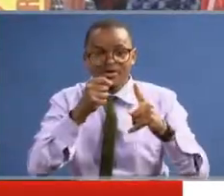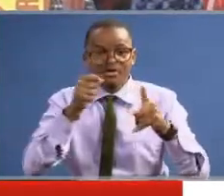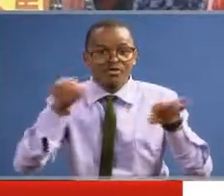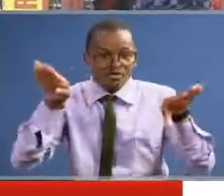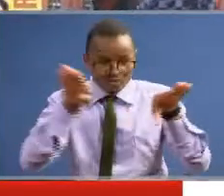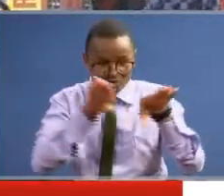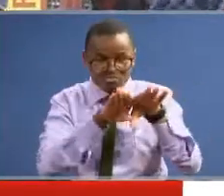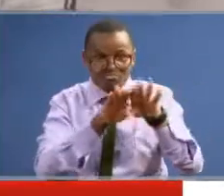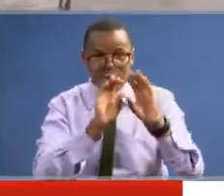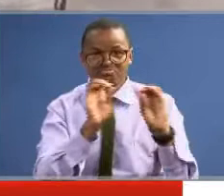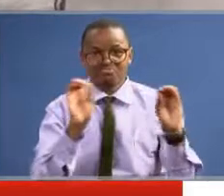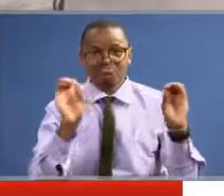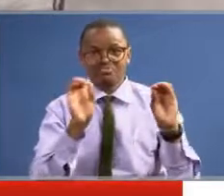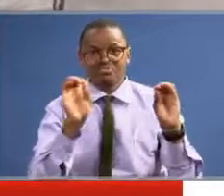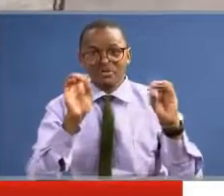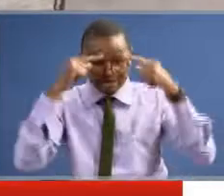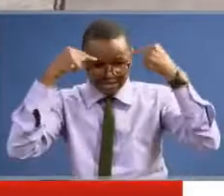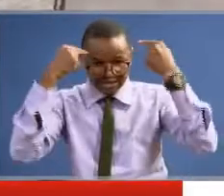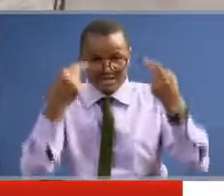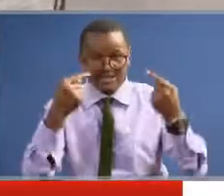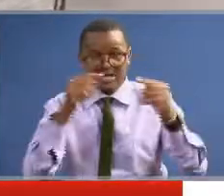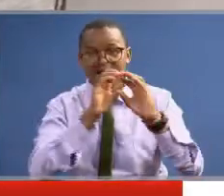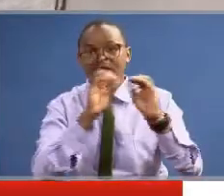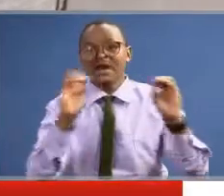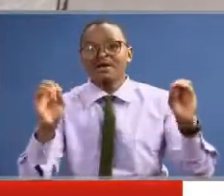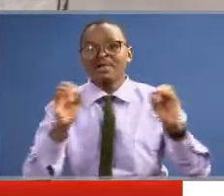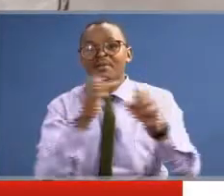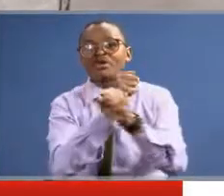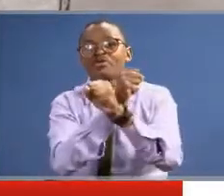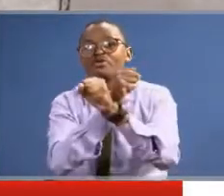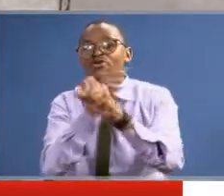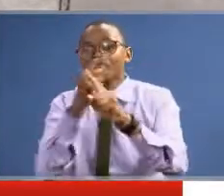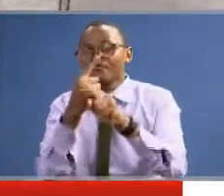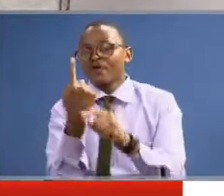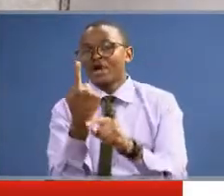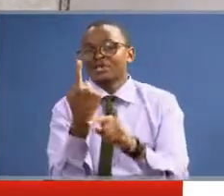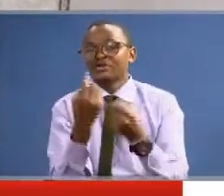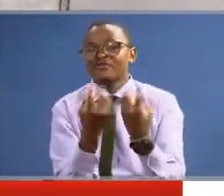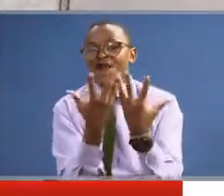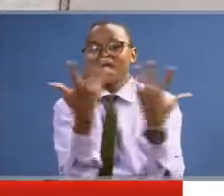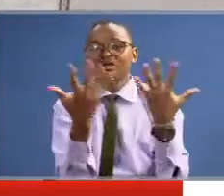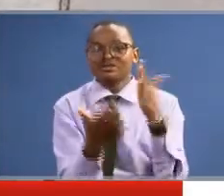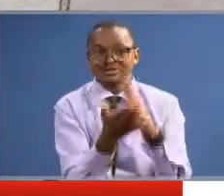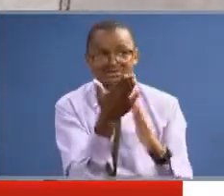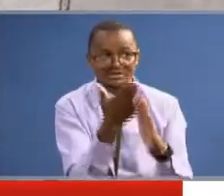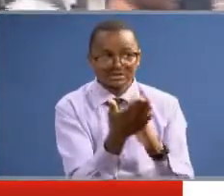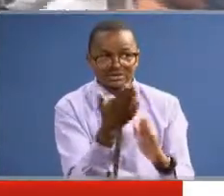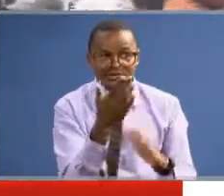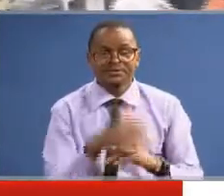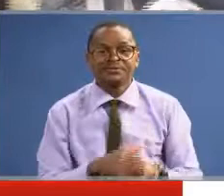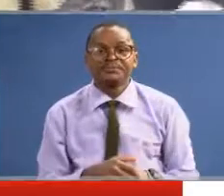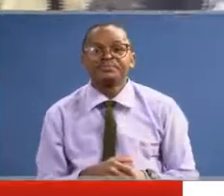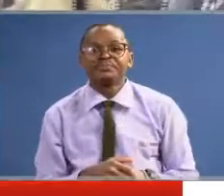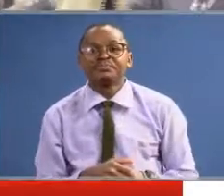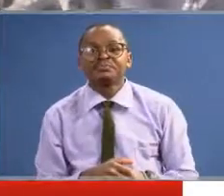off the fire did not bear any fruit, as nothing could be salvaged from the fast spreading fire.